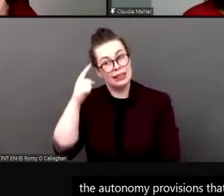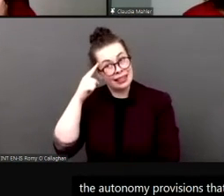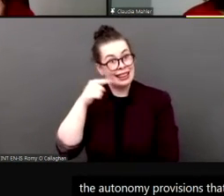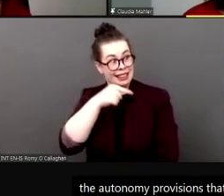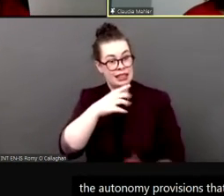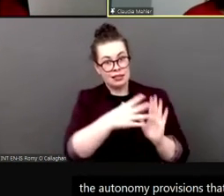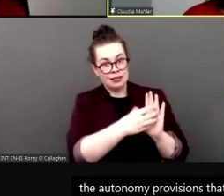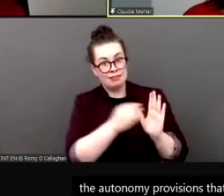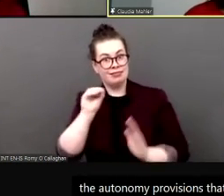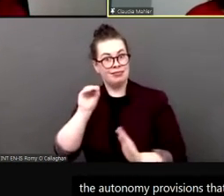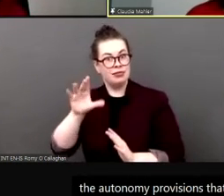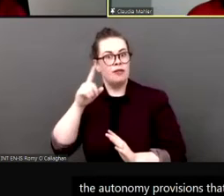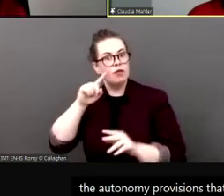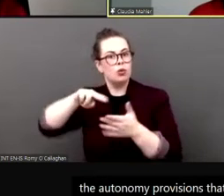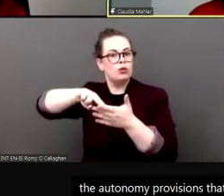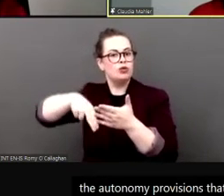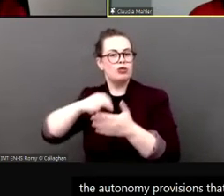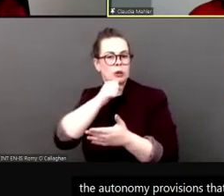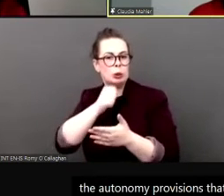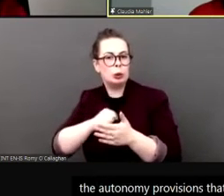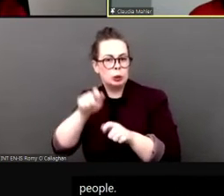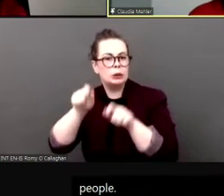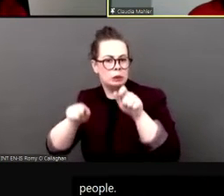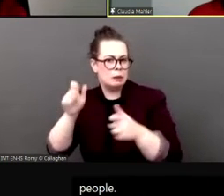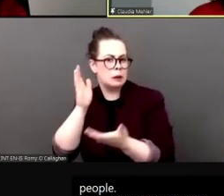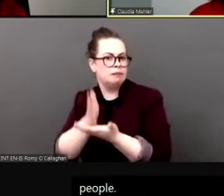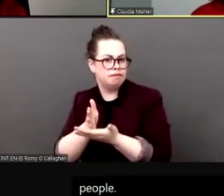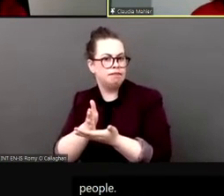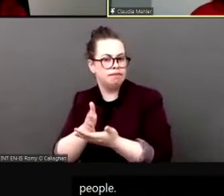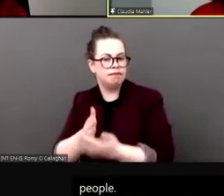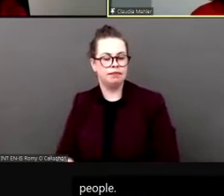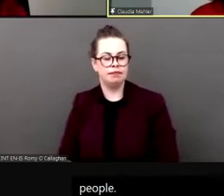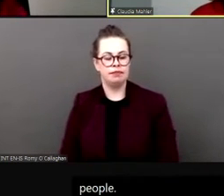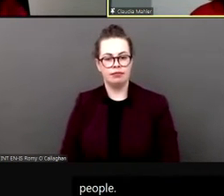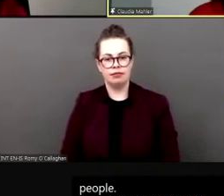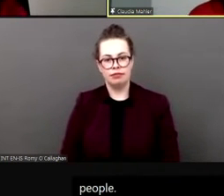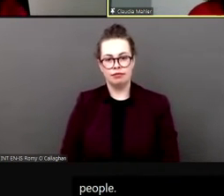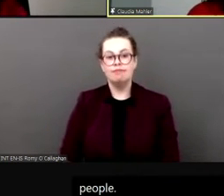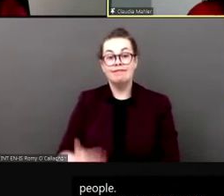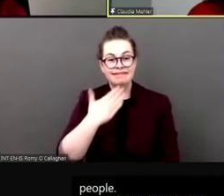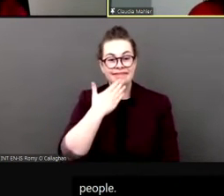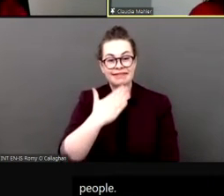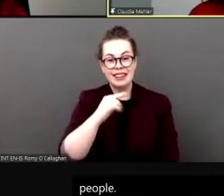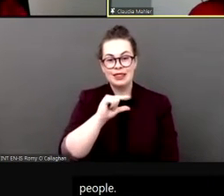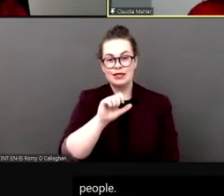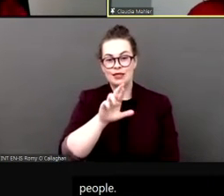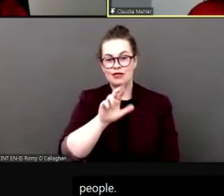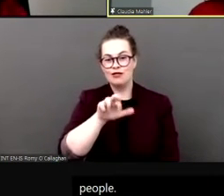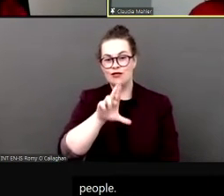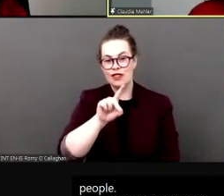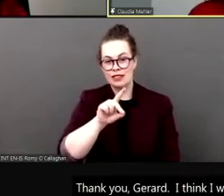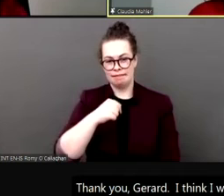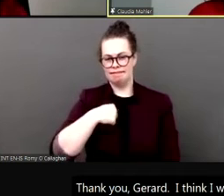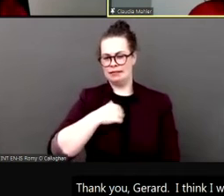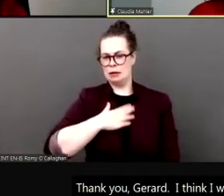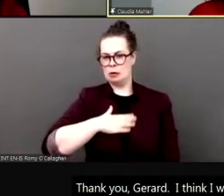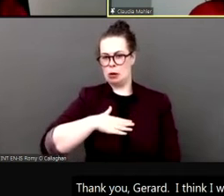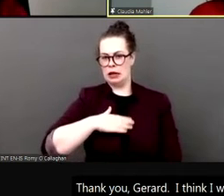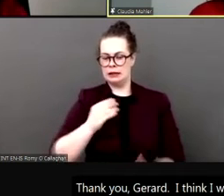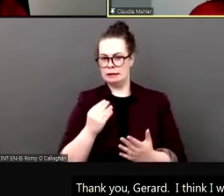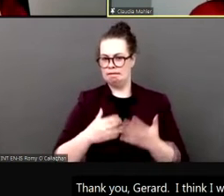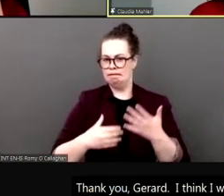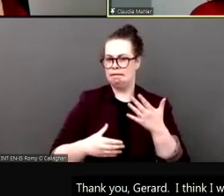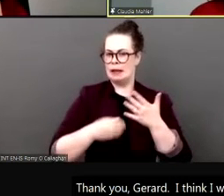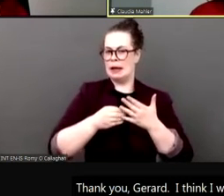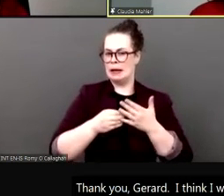Thank you, Gerard. I think I would like to add one more thing. We very often hear the excuse in the